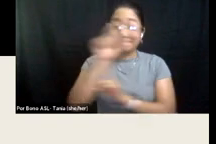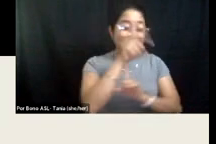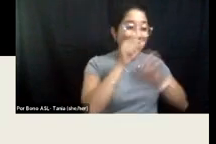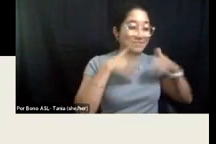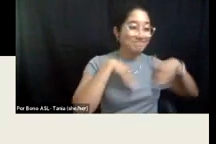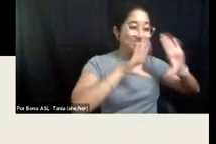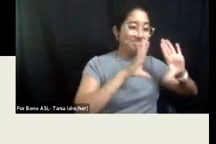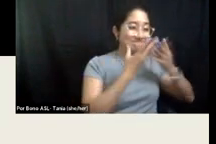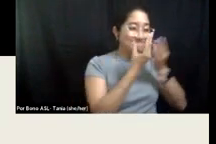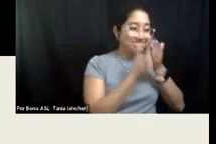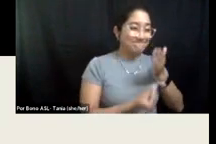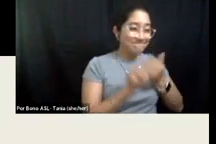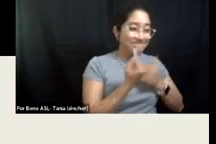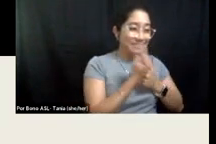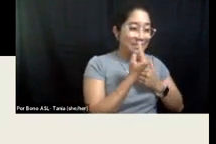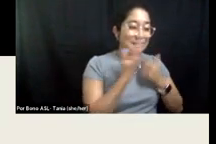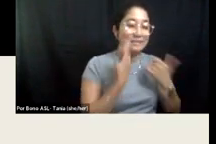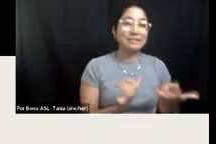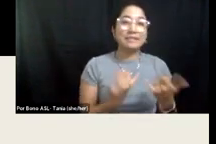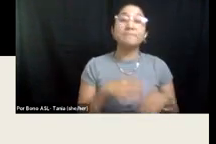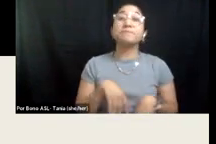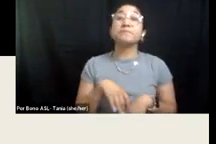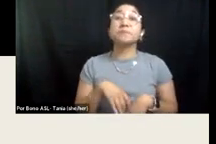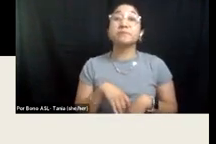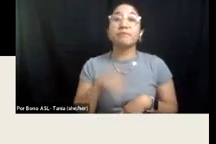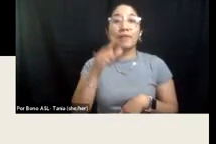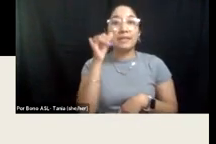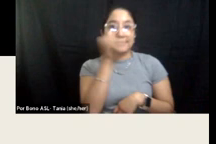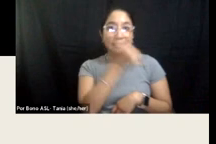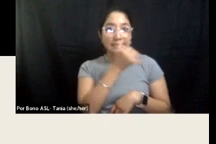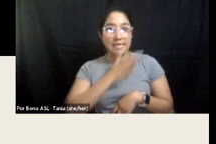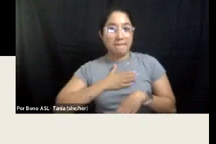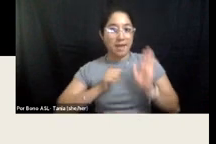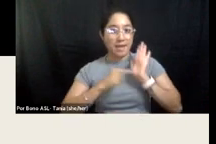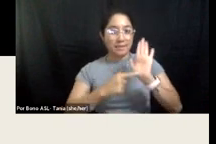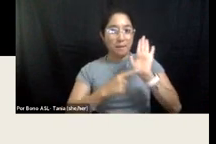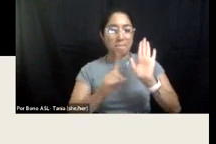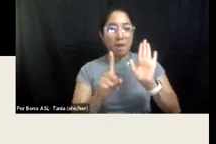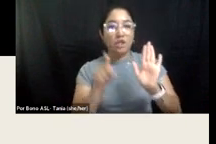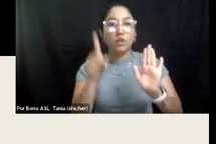And again, this was a silly example. Please, since you don't have to share these, think a little bit deeper.